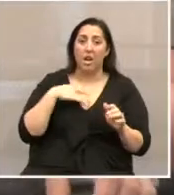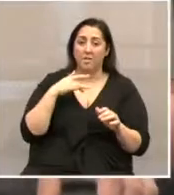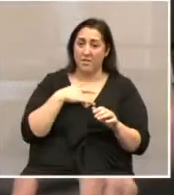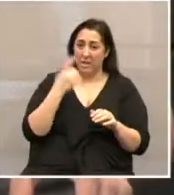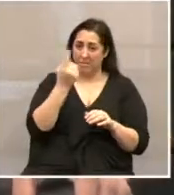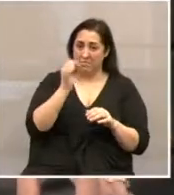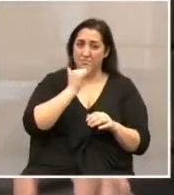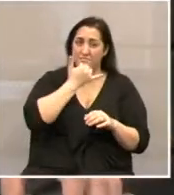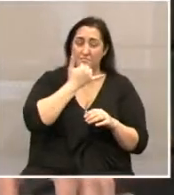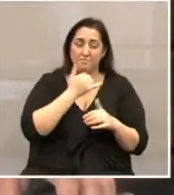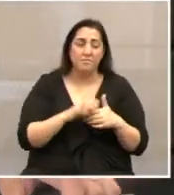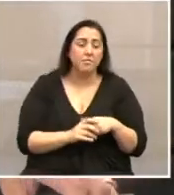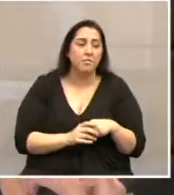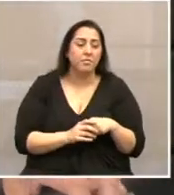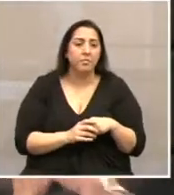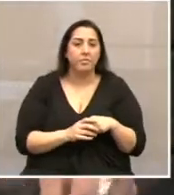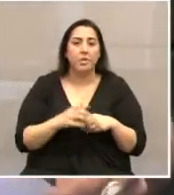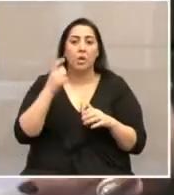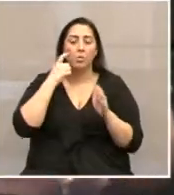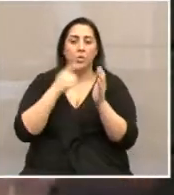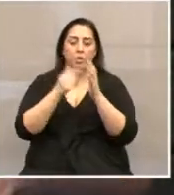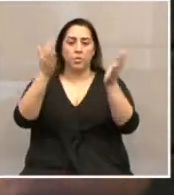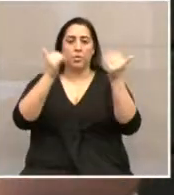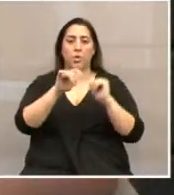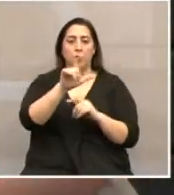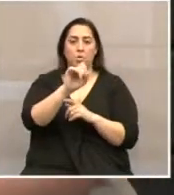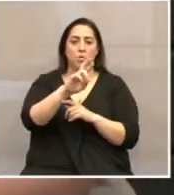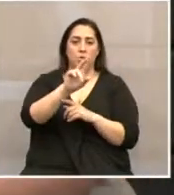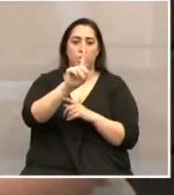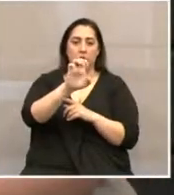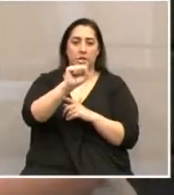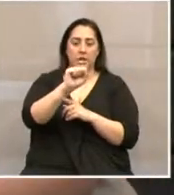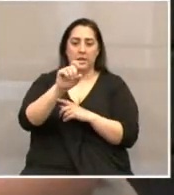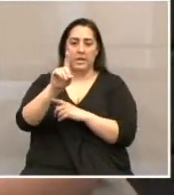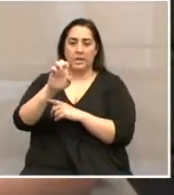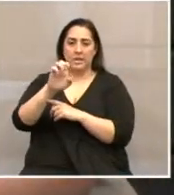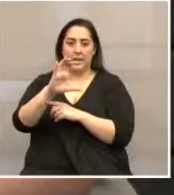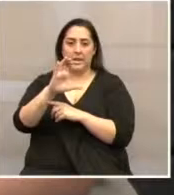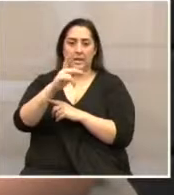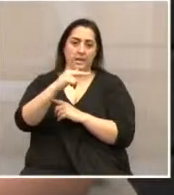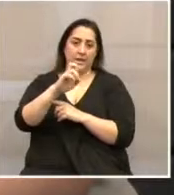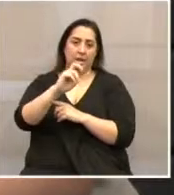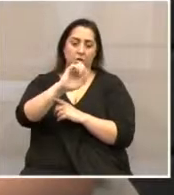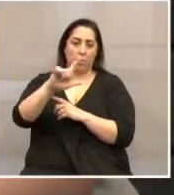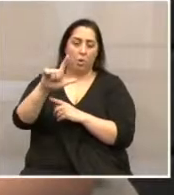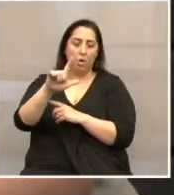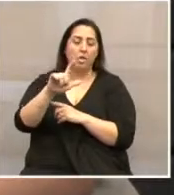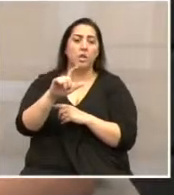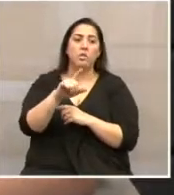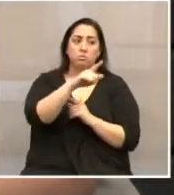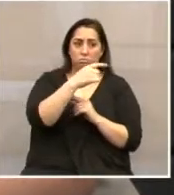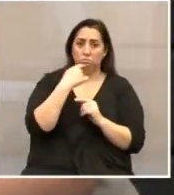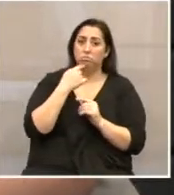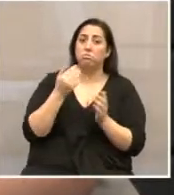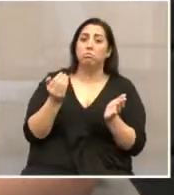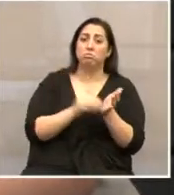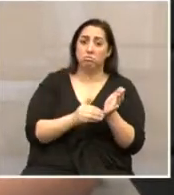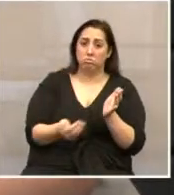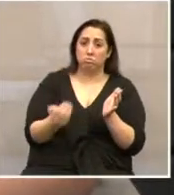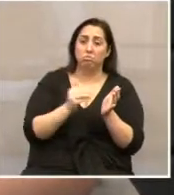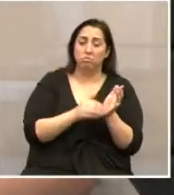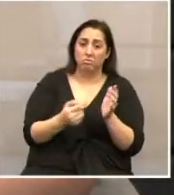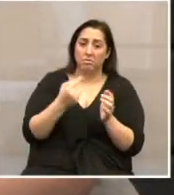We see Lourdes de Kendall and Ninosca Perez the week of January 6th repeating the GOP claims